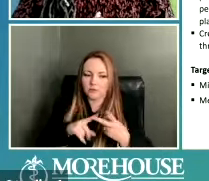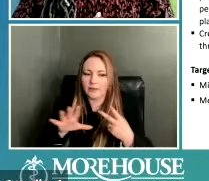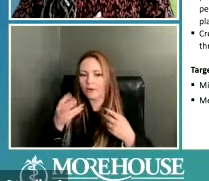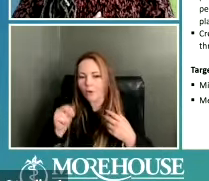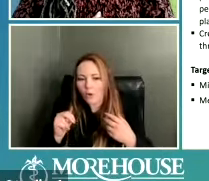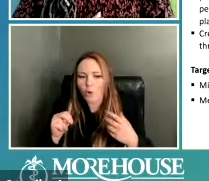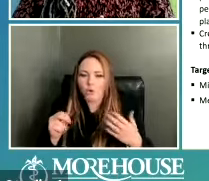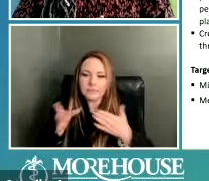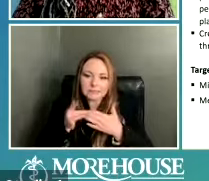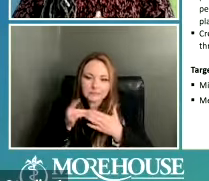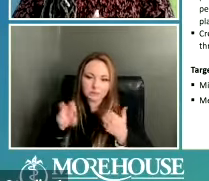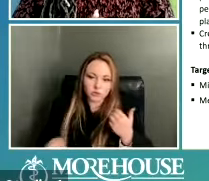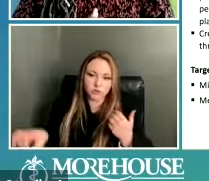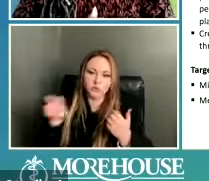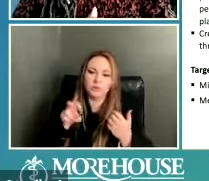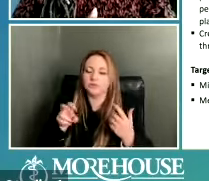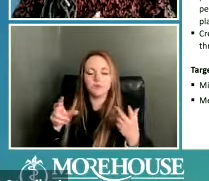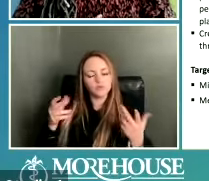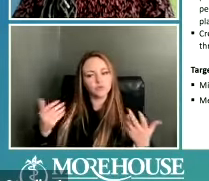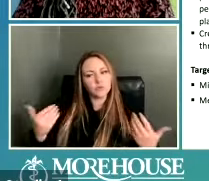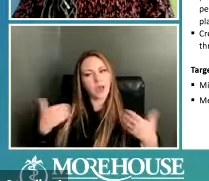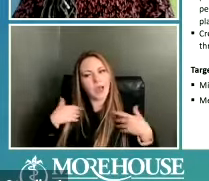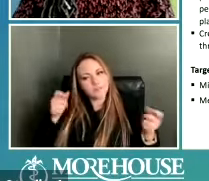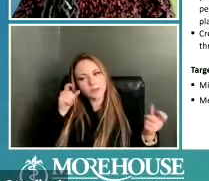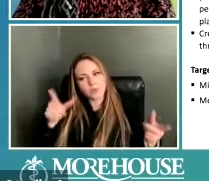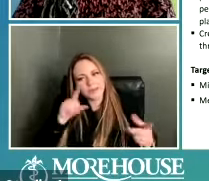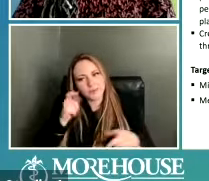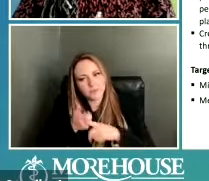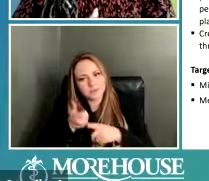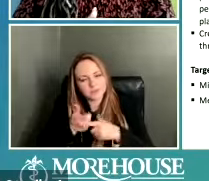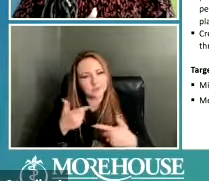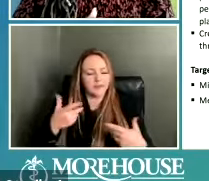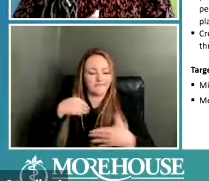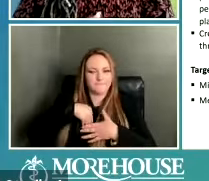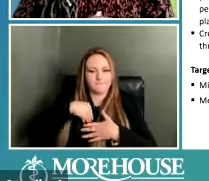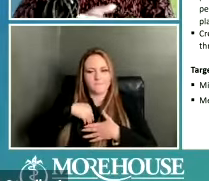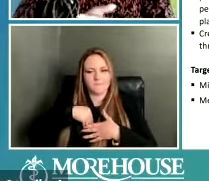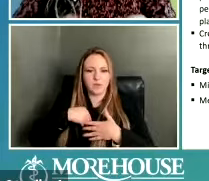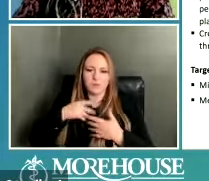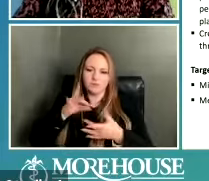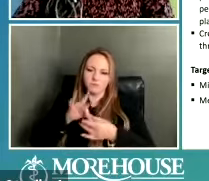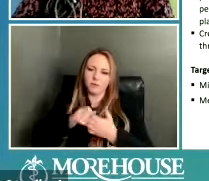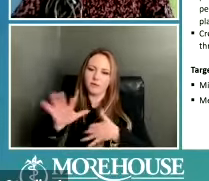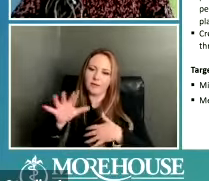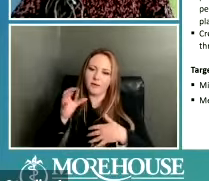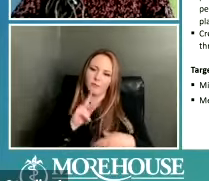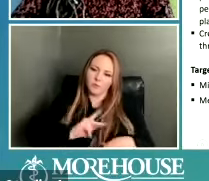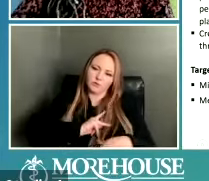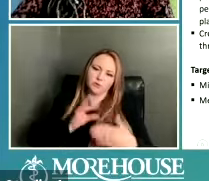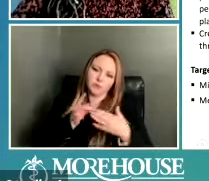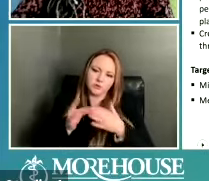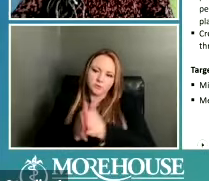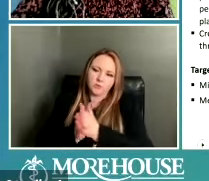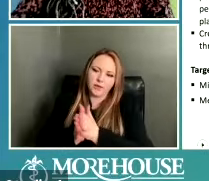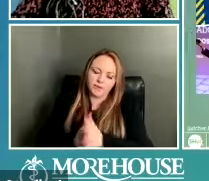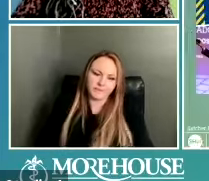journeys, and to just have an awakening of themselves as it relates to their personal leadership drive.